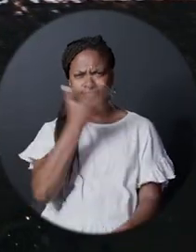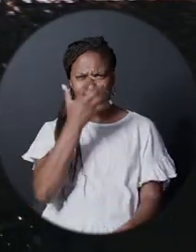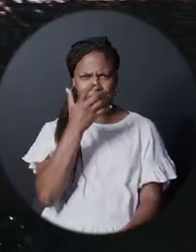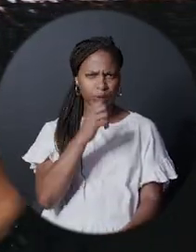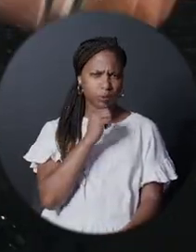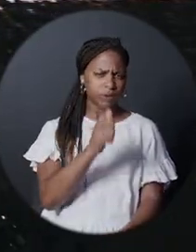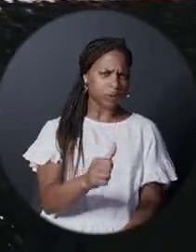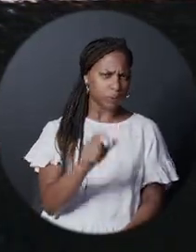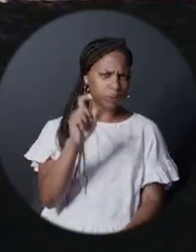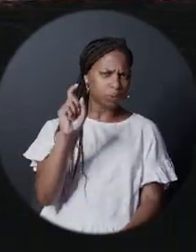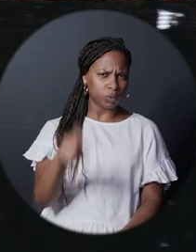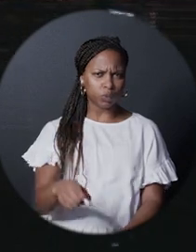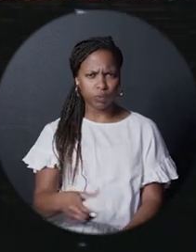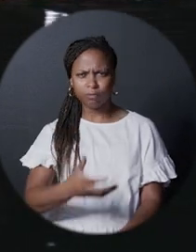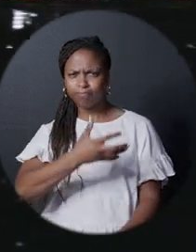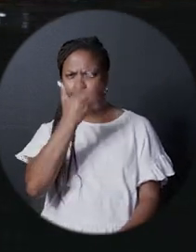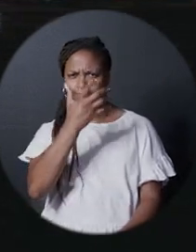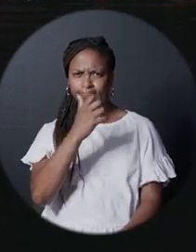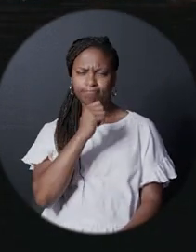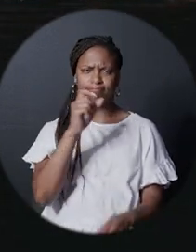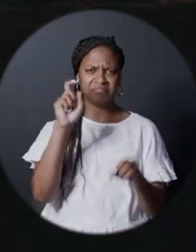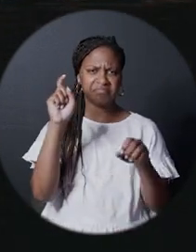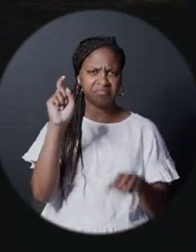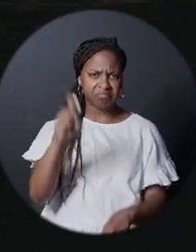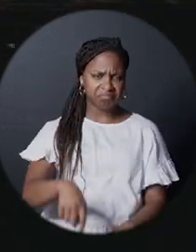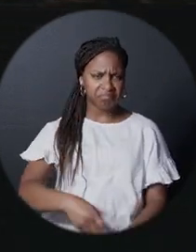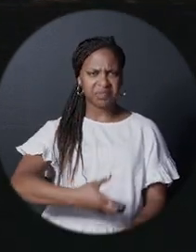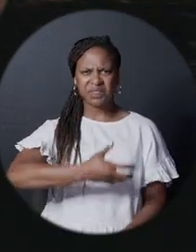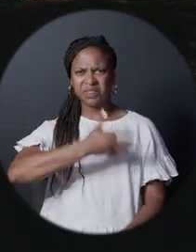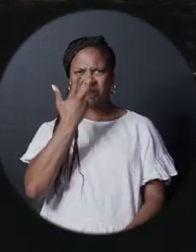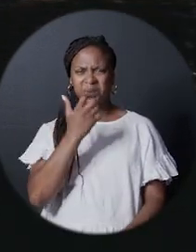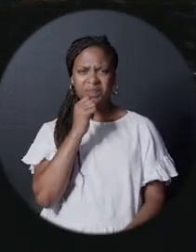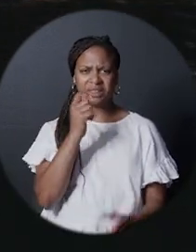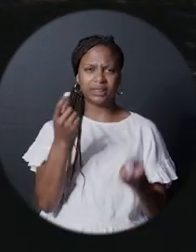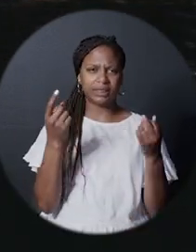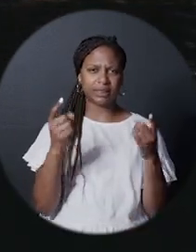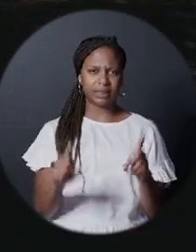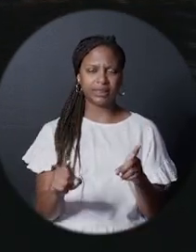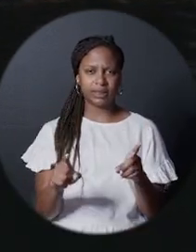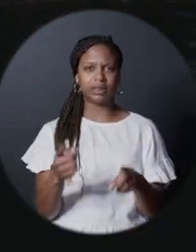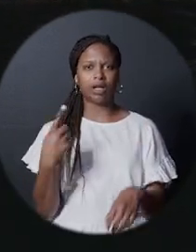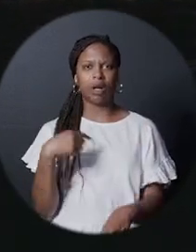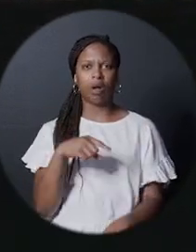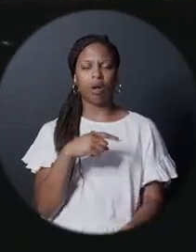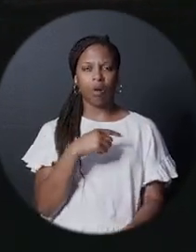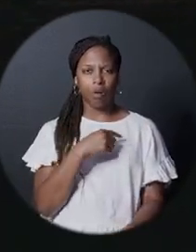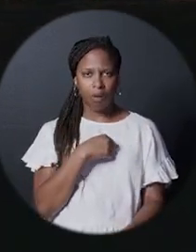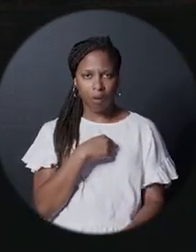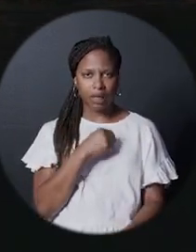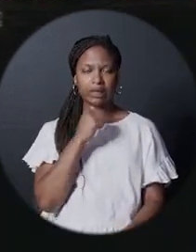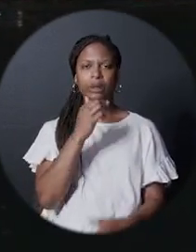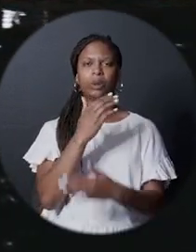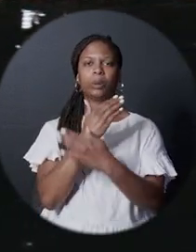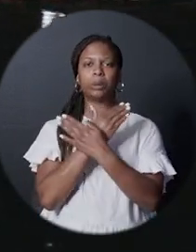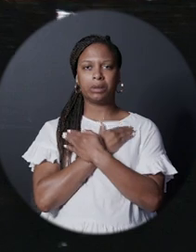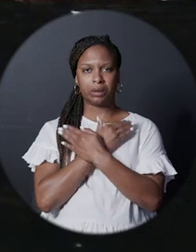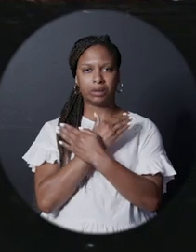about who didn't. We're still mad about who should have. We're still mad about what could have. We're still mad about what didn't happen. And so